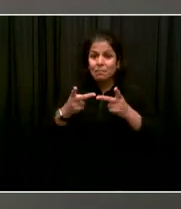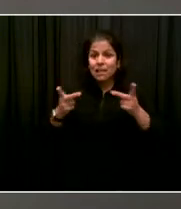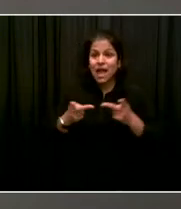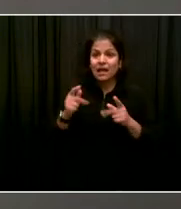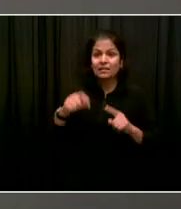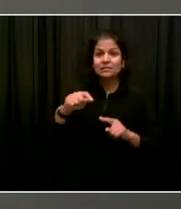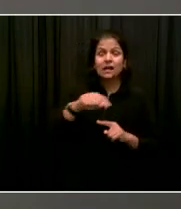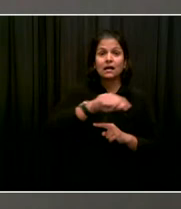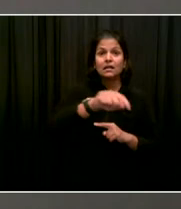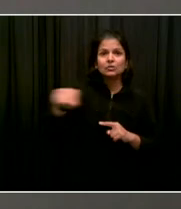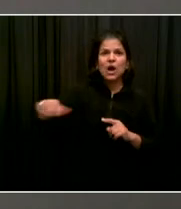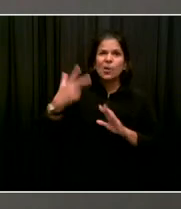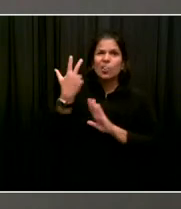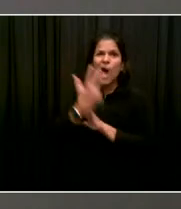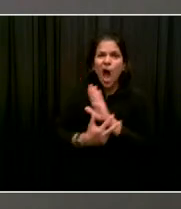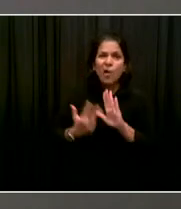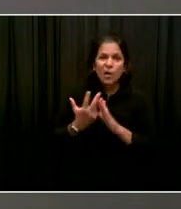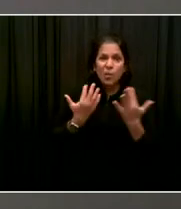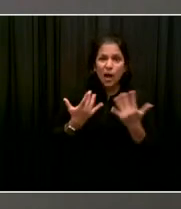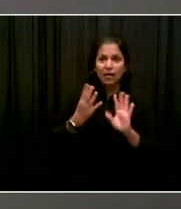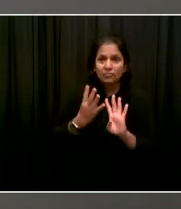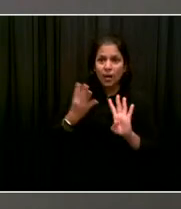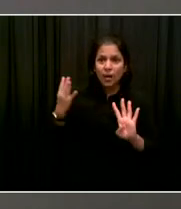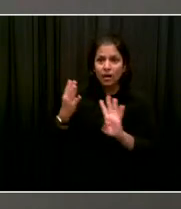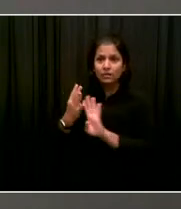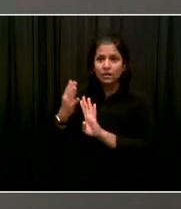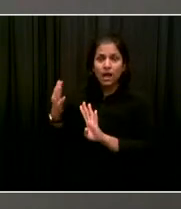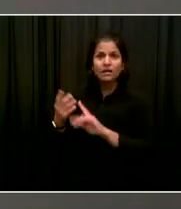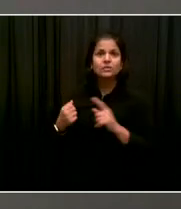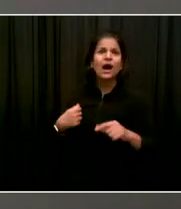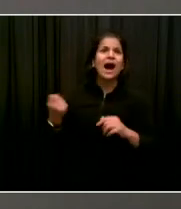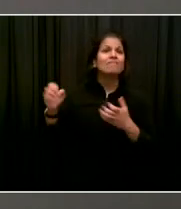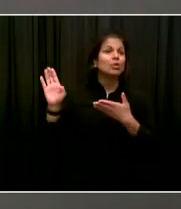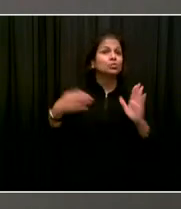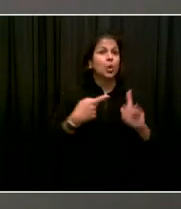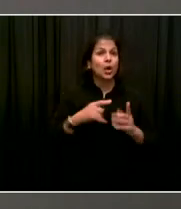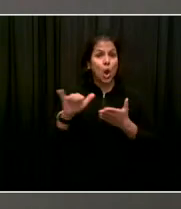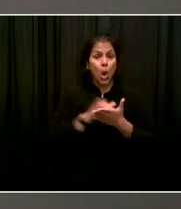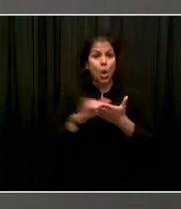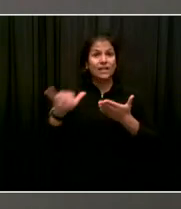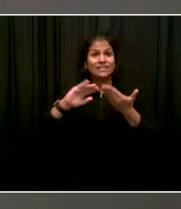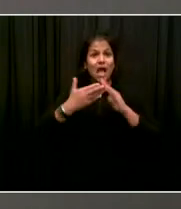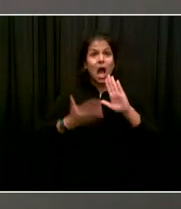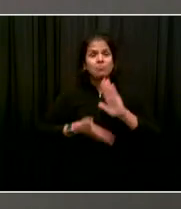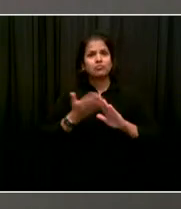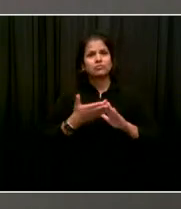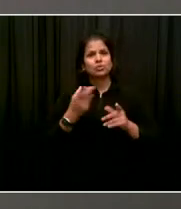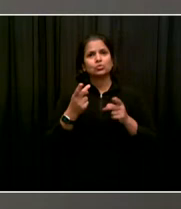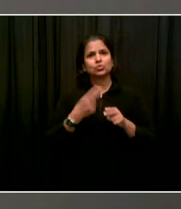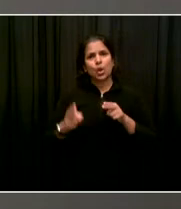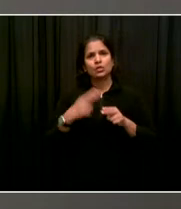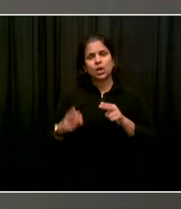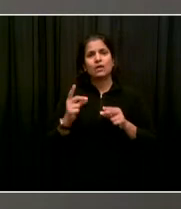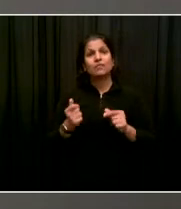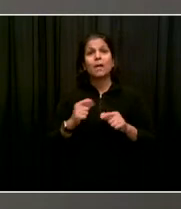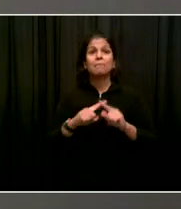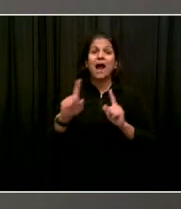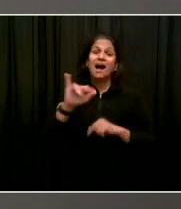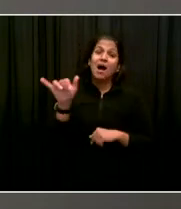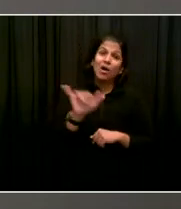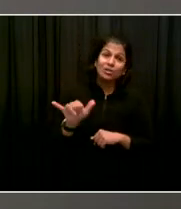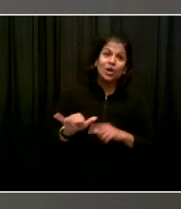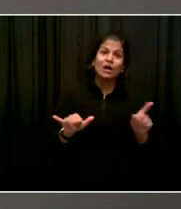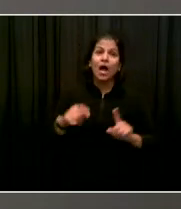of why the mayor always urges people to go to public sites is that we have the fastest turnaround for results, that we